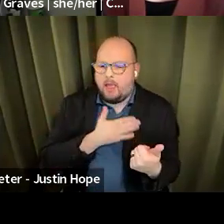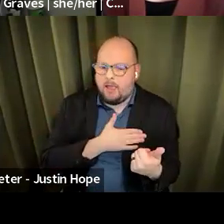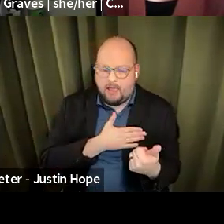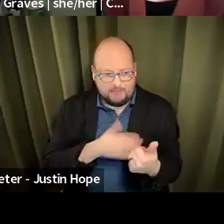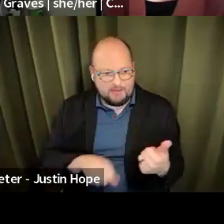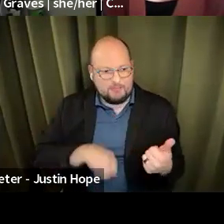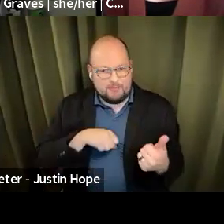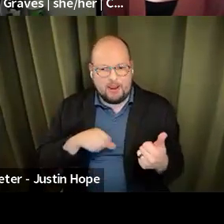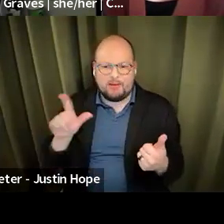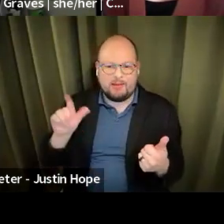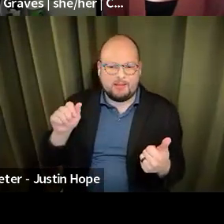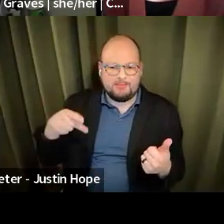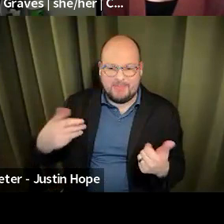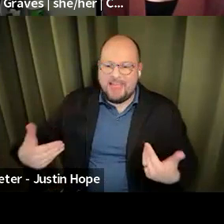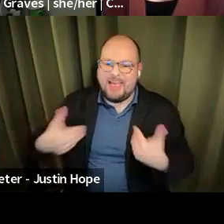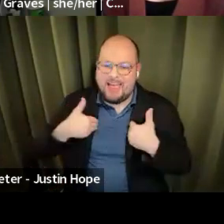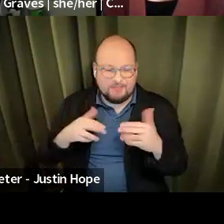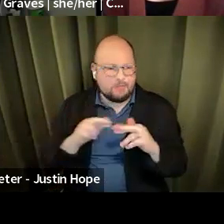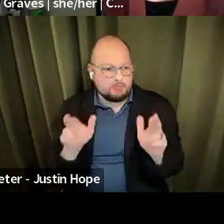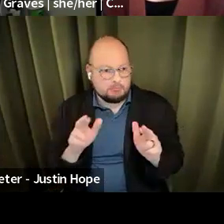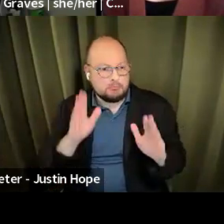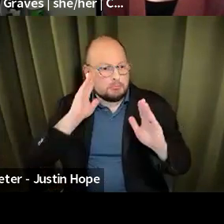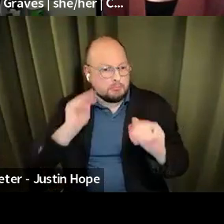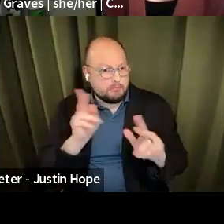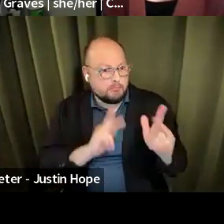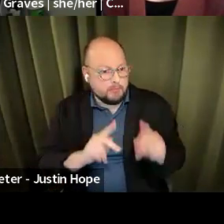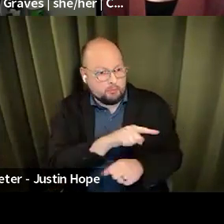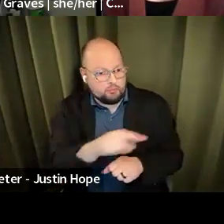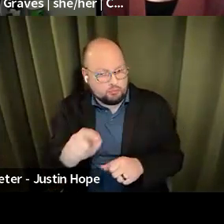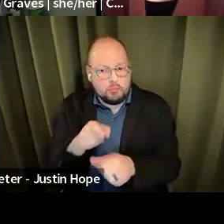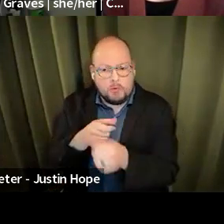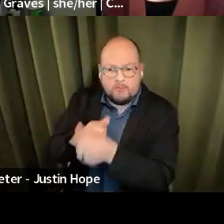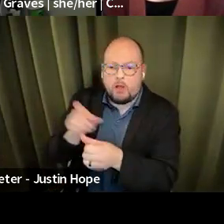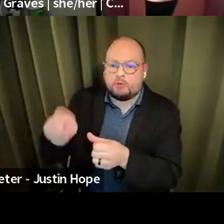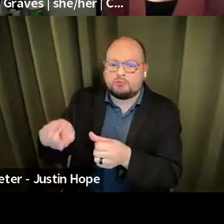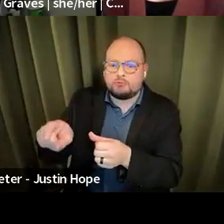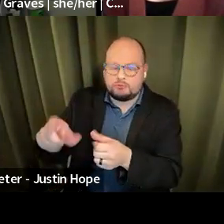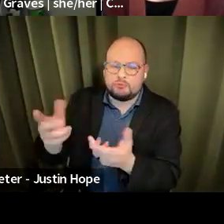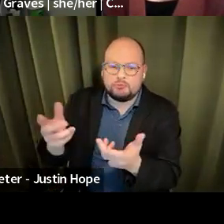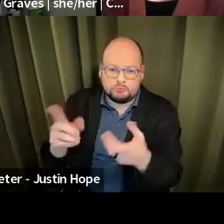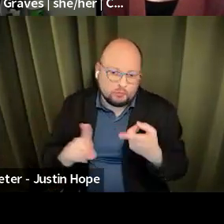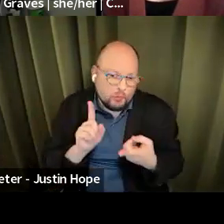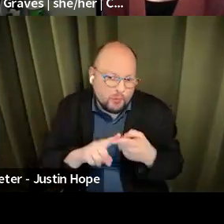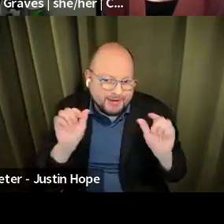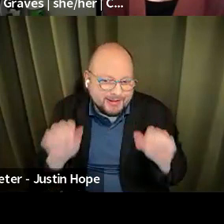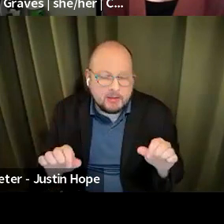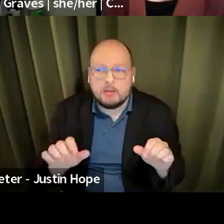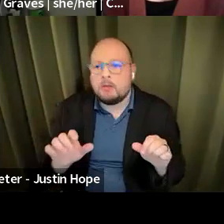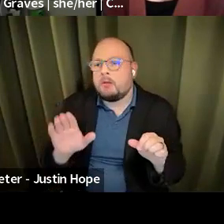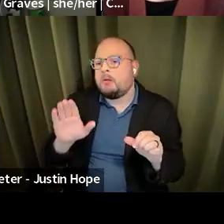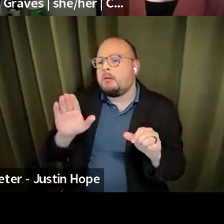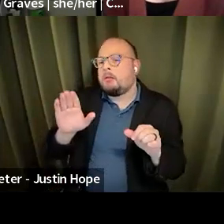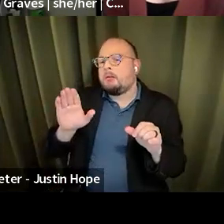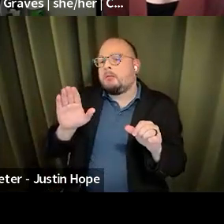access plan, and we do expect for people to abide by that every time when possible. But we did have to